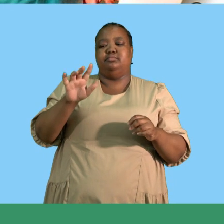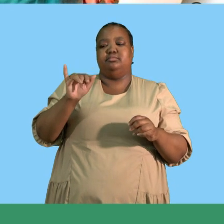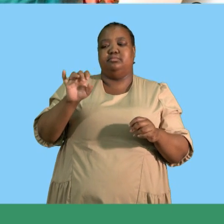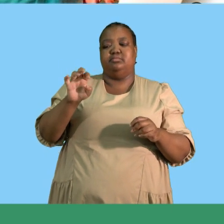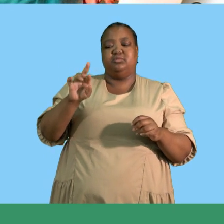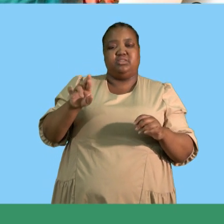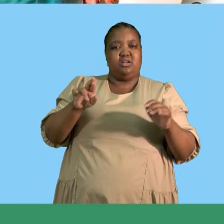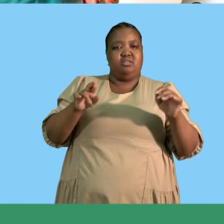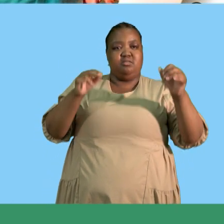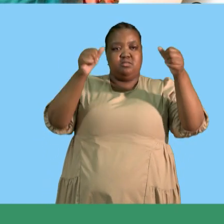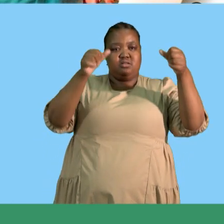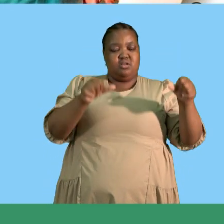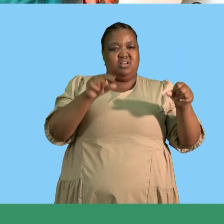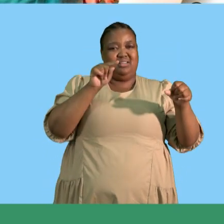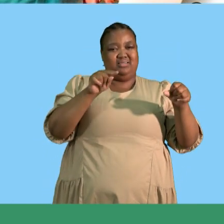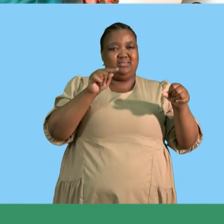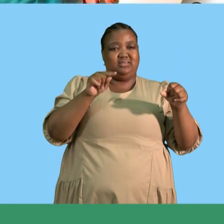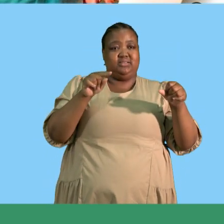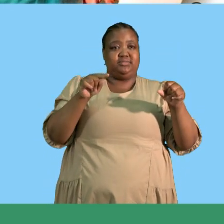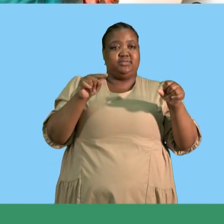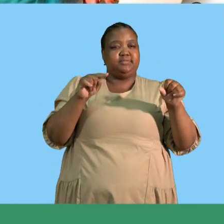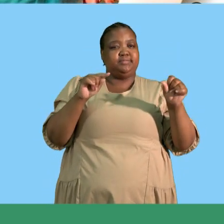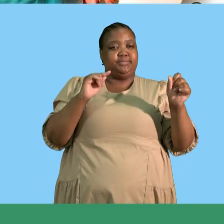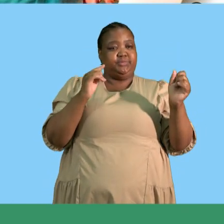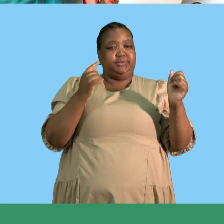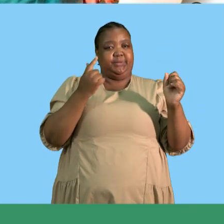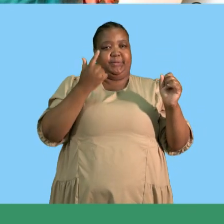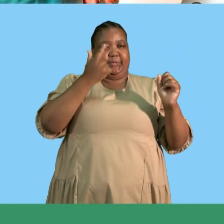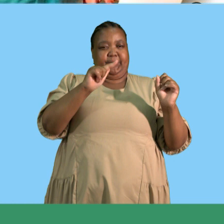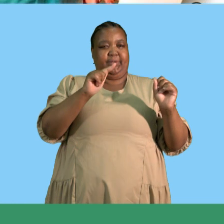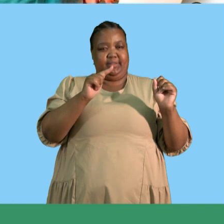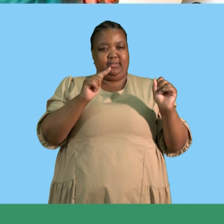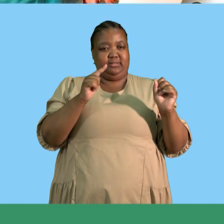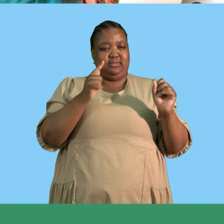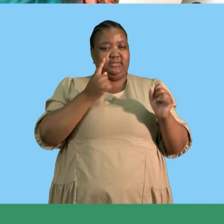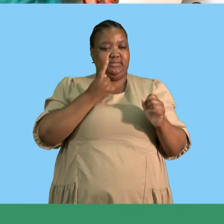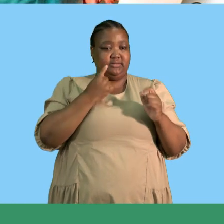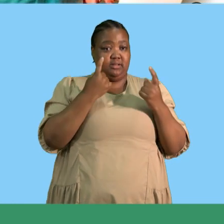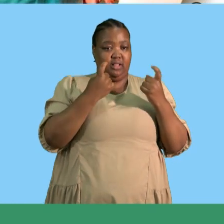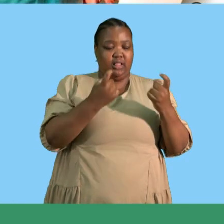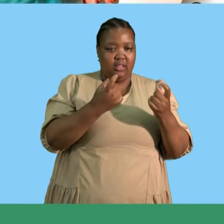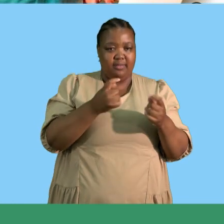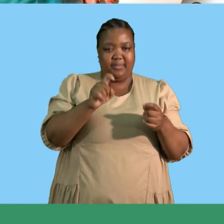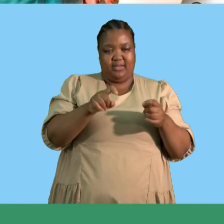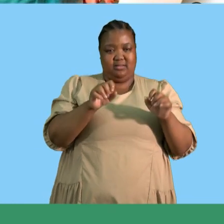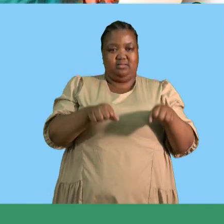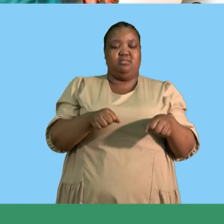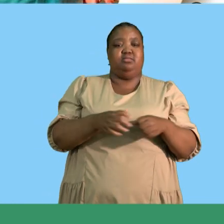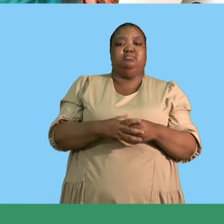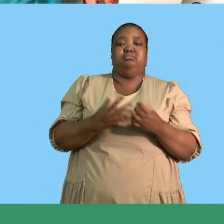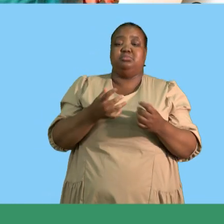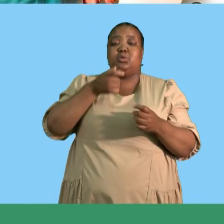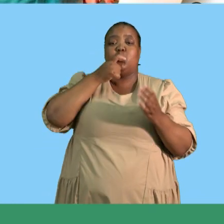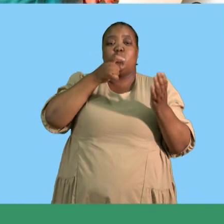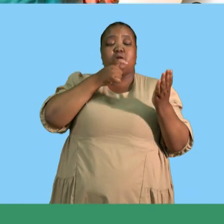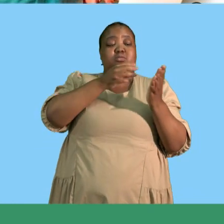be attractive and appealing for your audience. And also, it must have a combination of